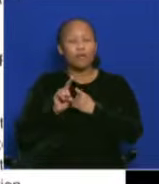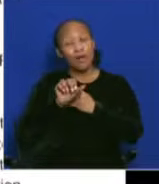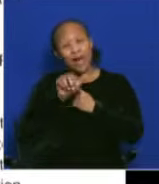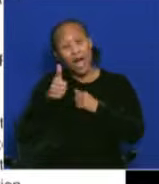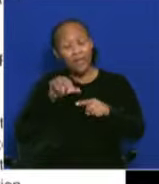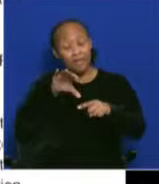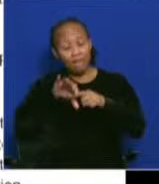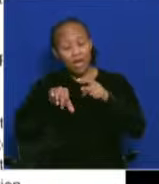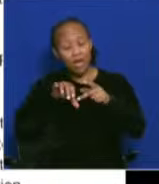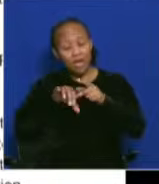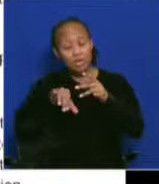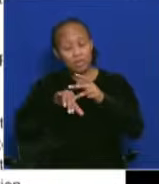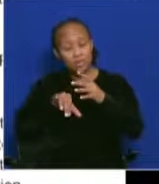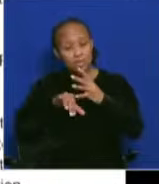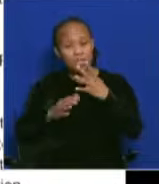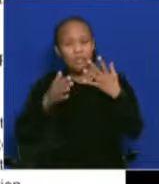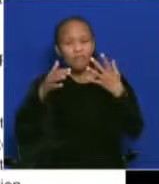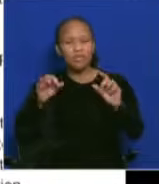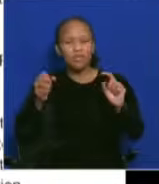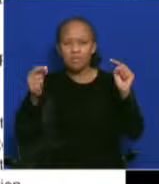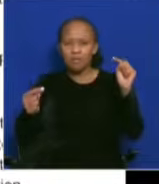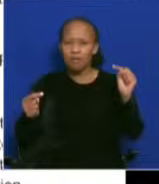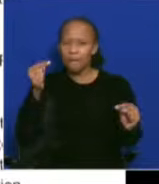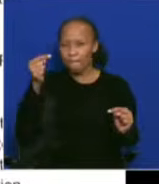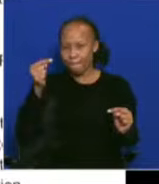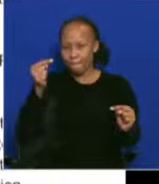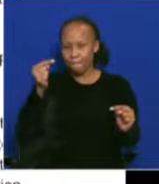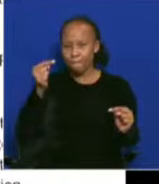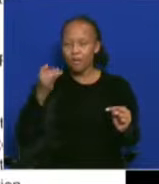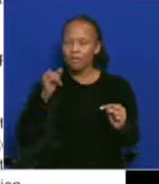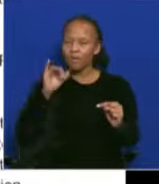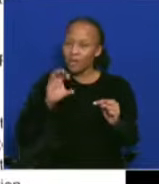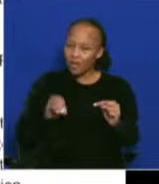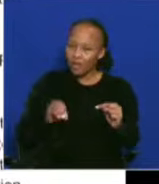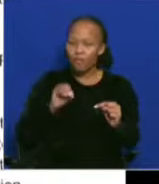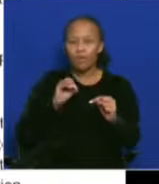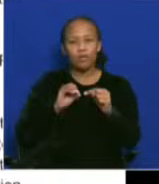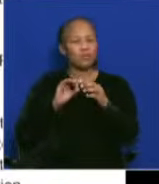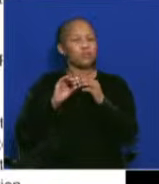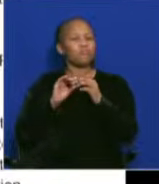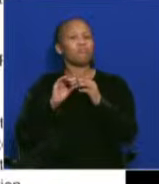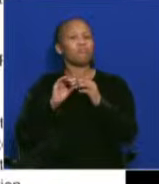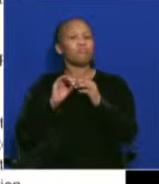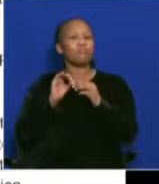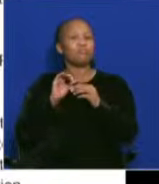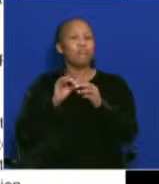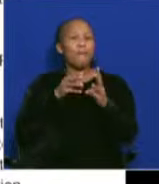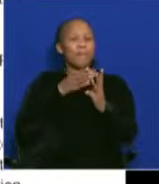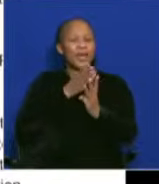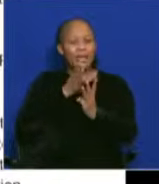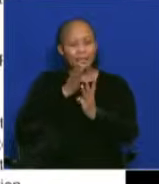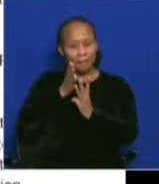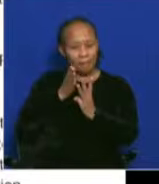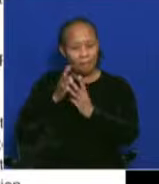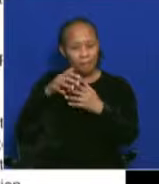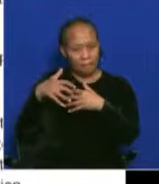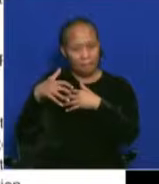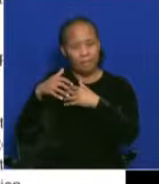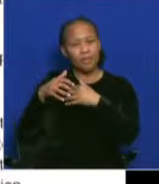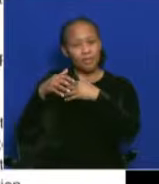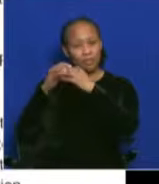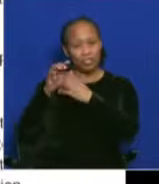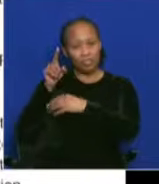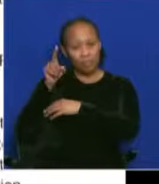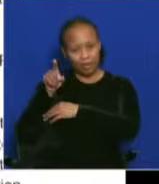the statutory objection, appeal, and review mechanisms established under the South African tax legislation. Carneylinks respectfully submits that the unresolved